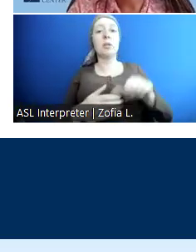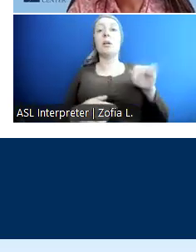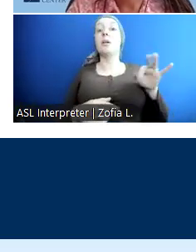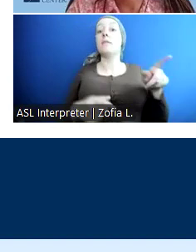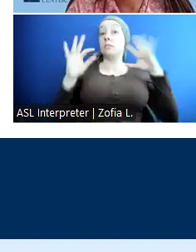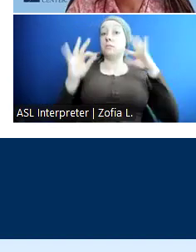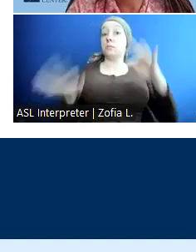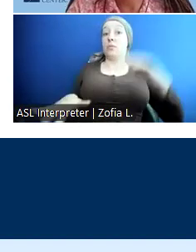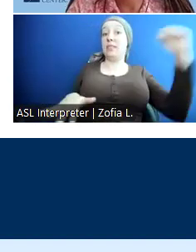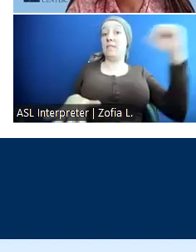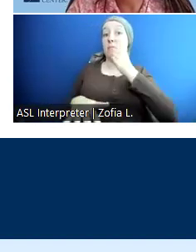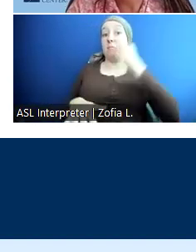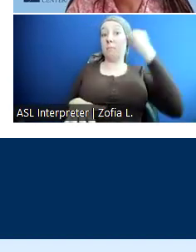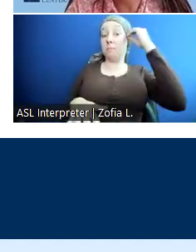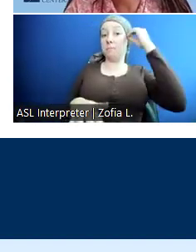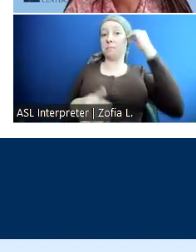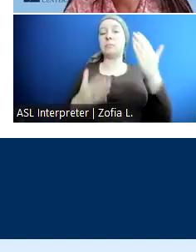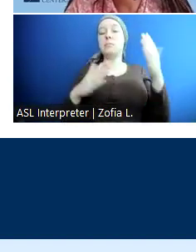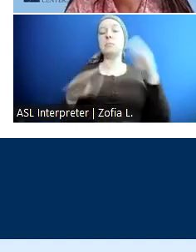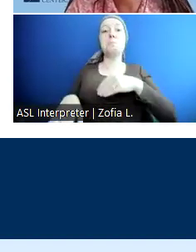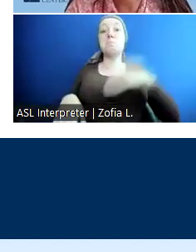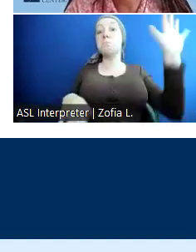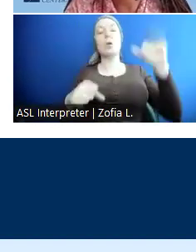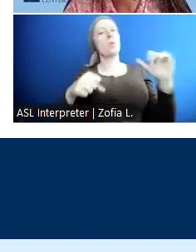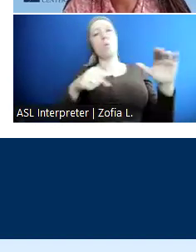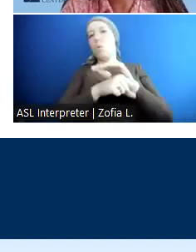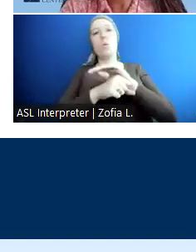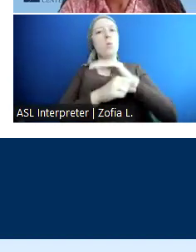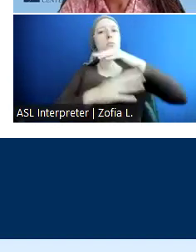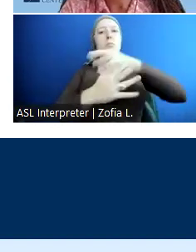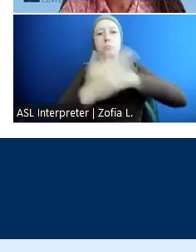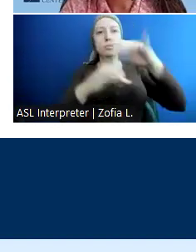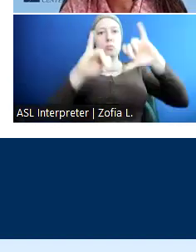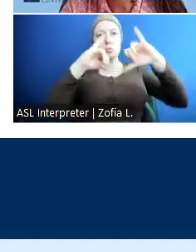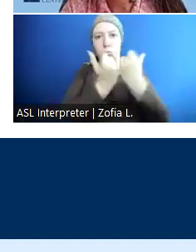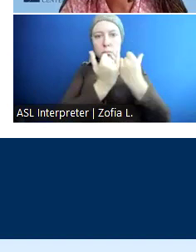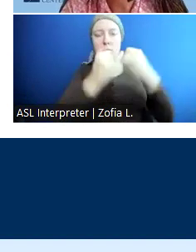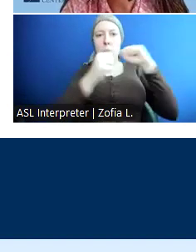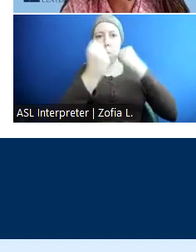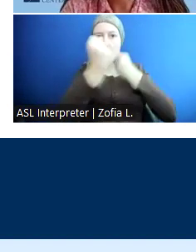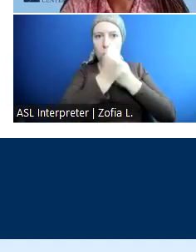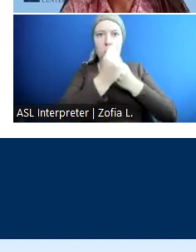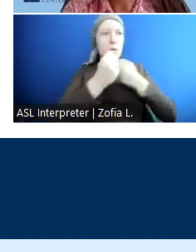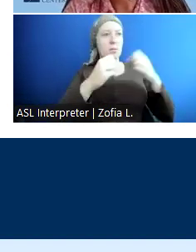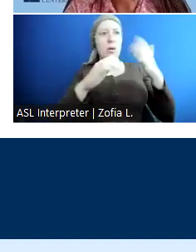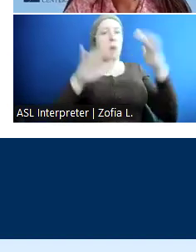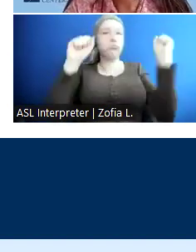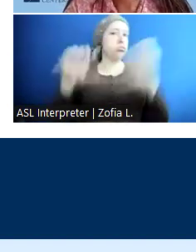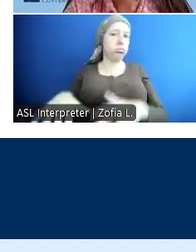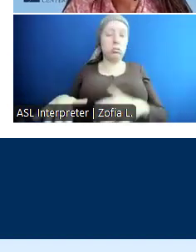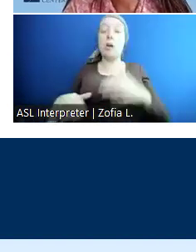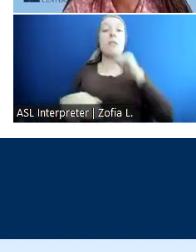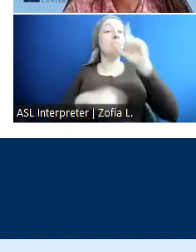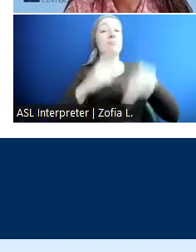leave home, they may be leaving home their entire social network and support network as well. And this is not just